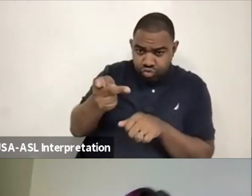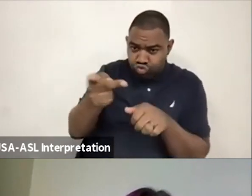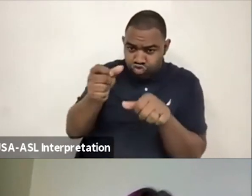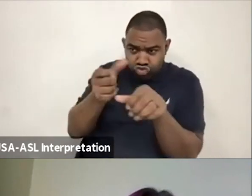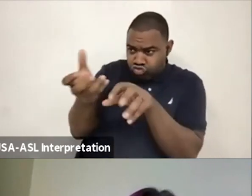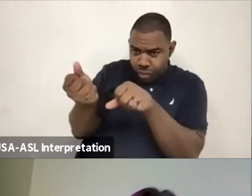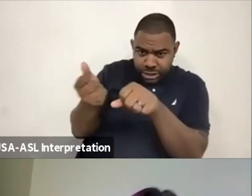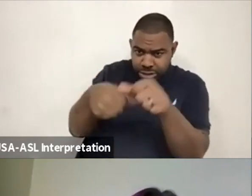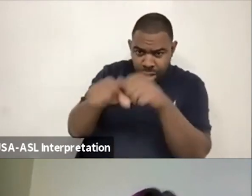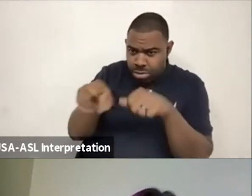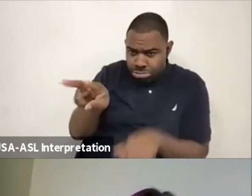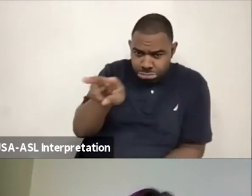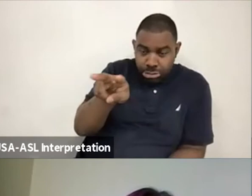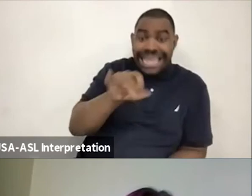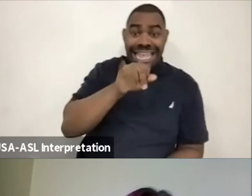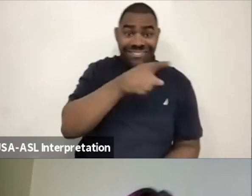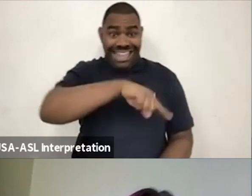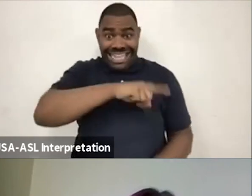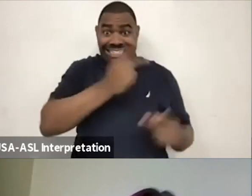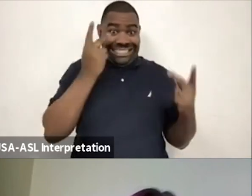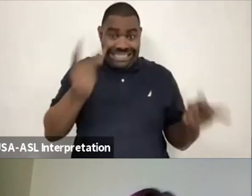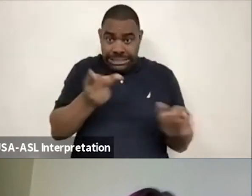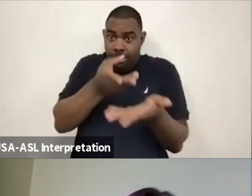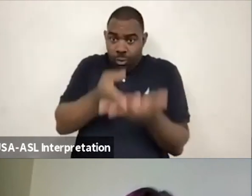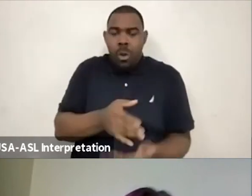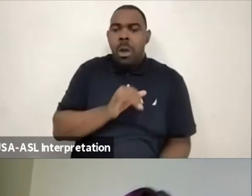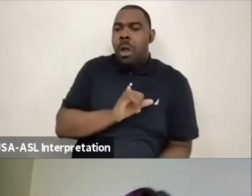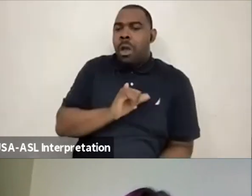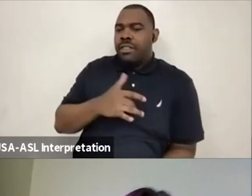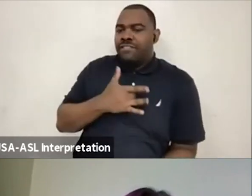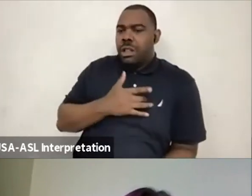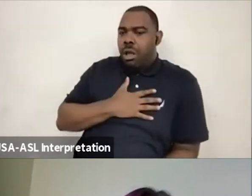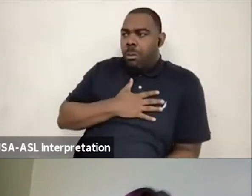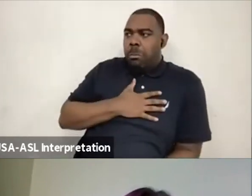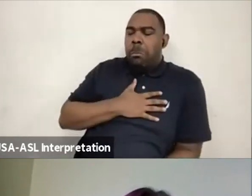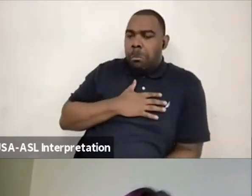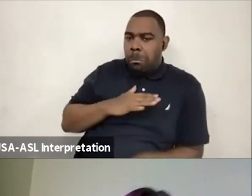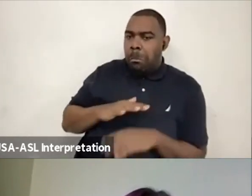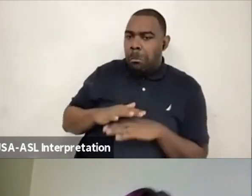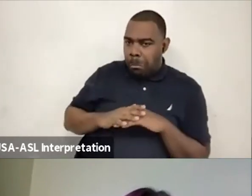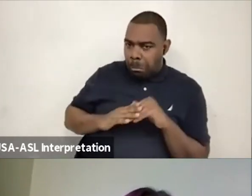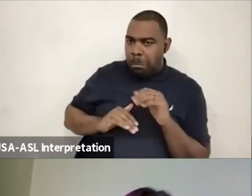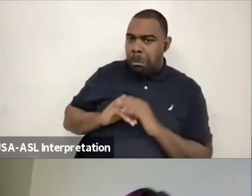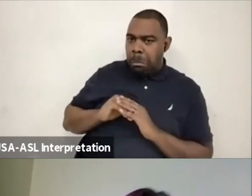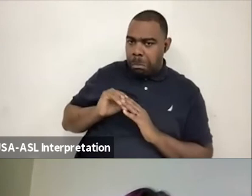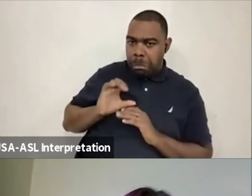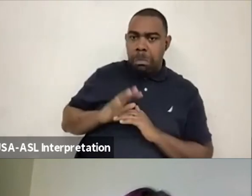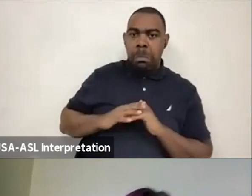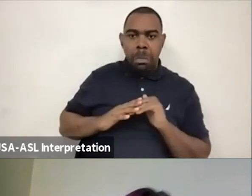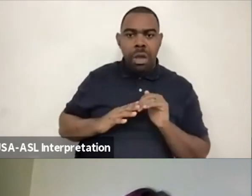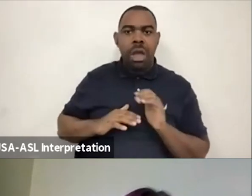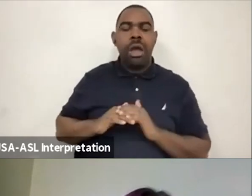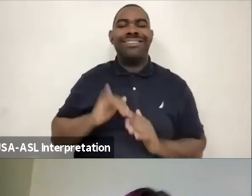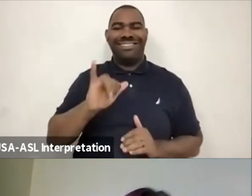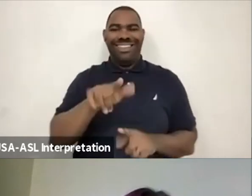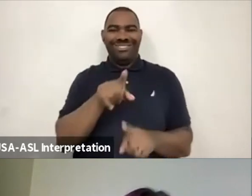that that is there, then that leads to them feeling comfortable. That's the first part, comfortable in the space. And then